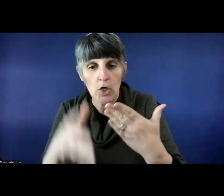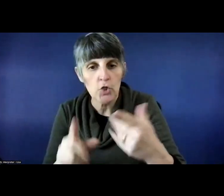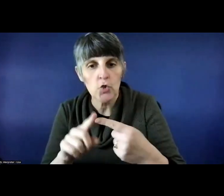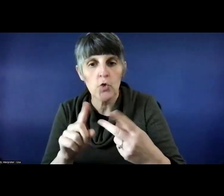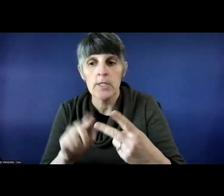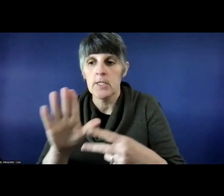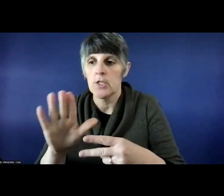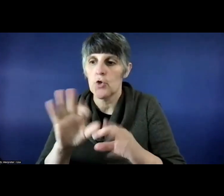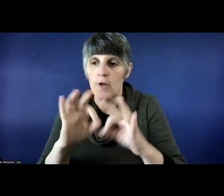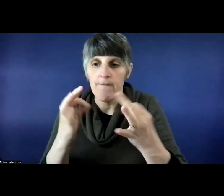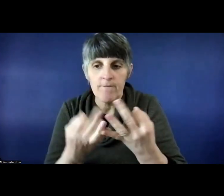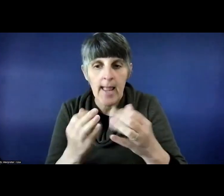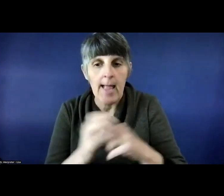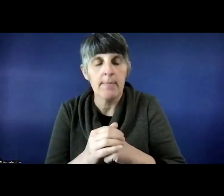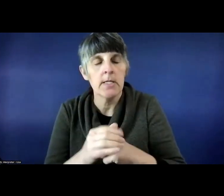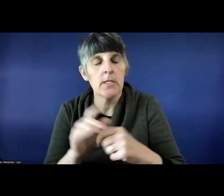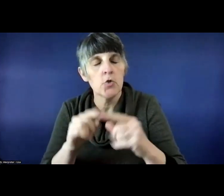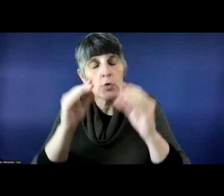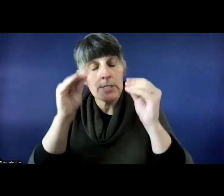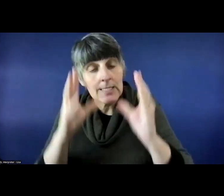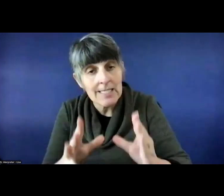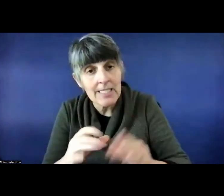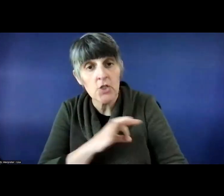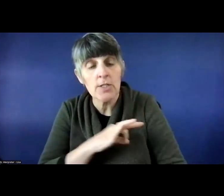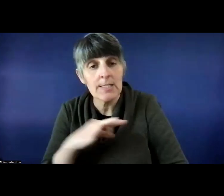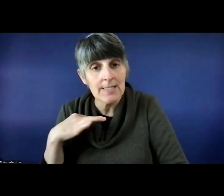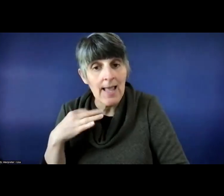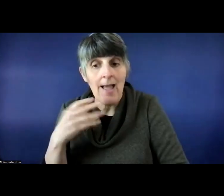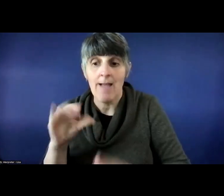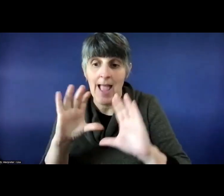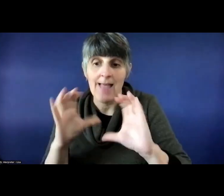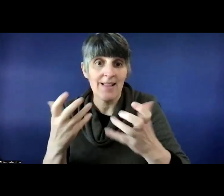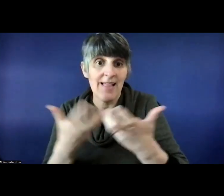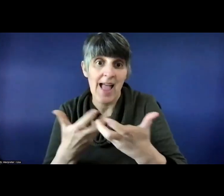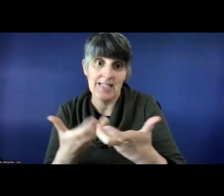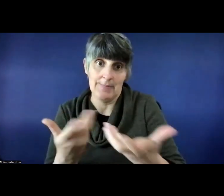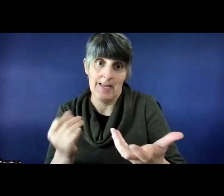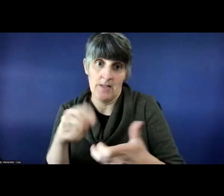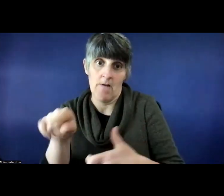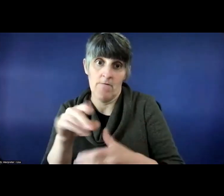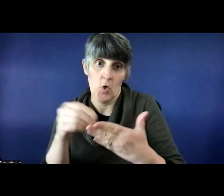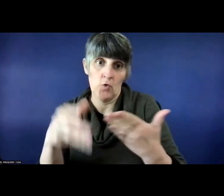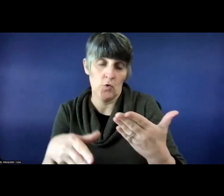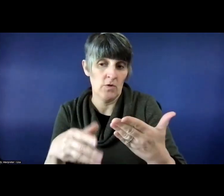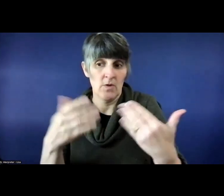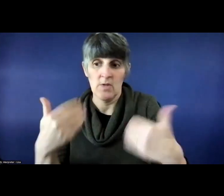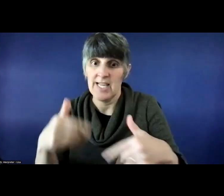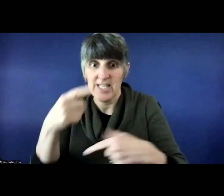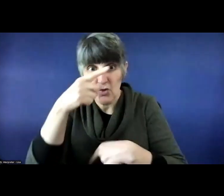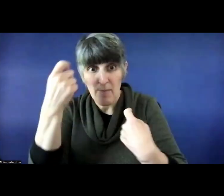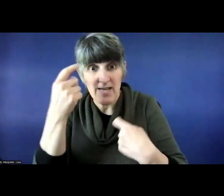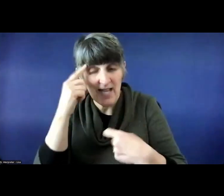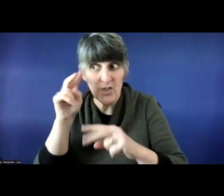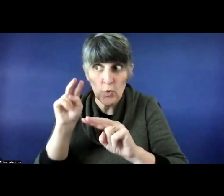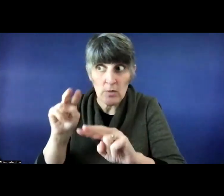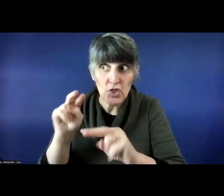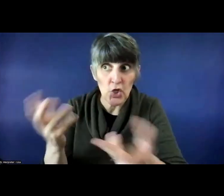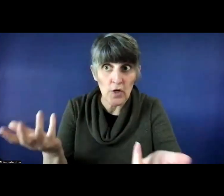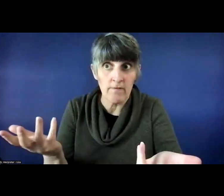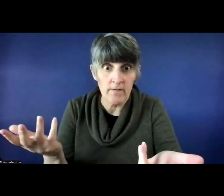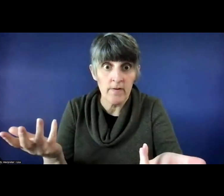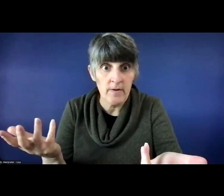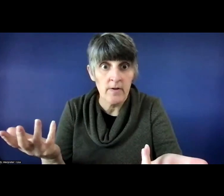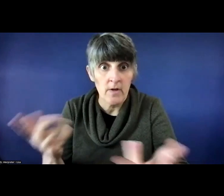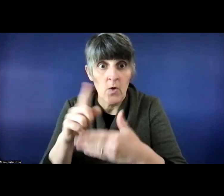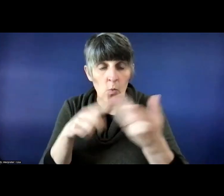their families, to the teachers, the staff, and the classmates of those students. It's very traumatizing to observe